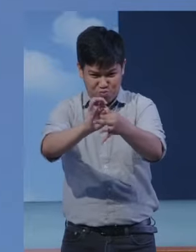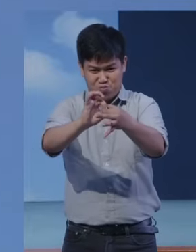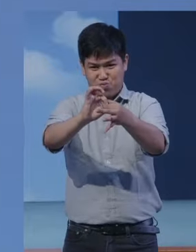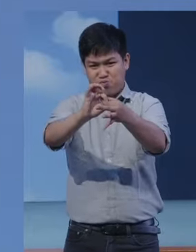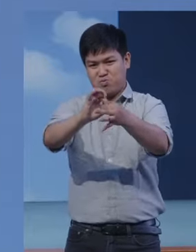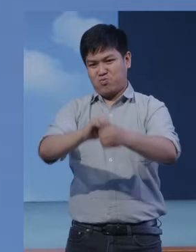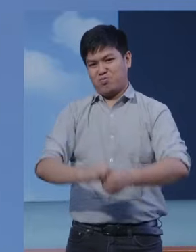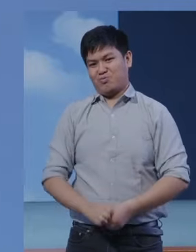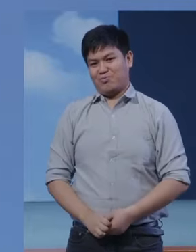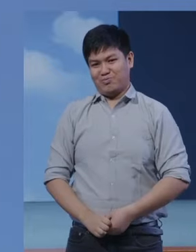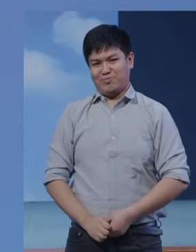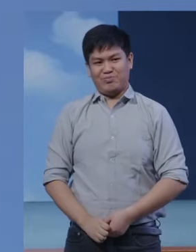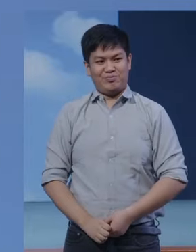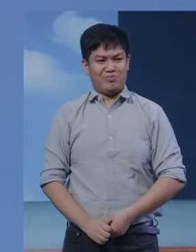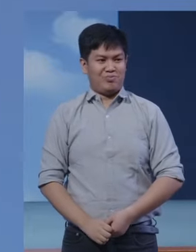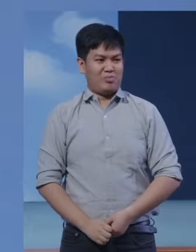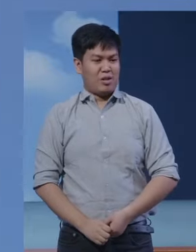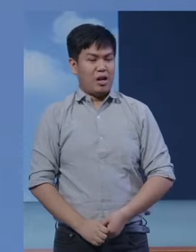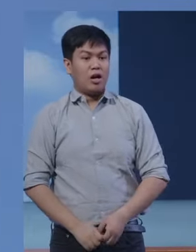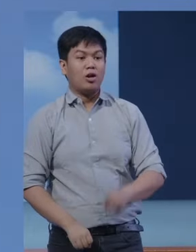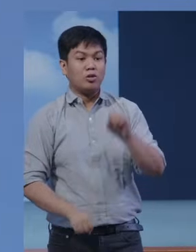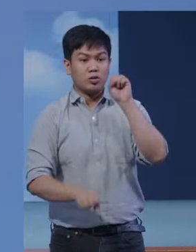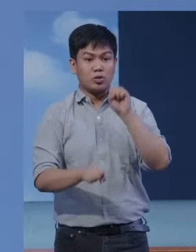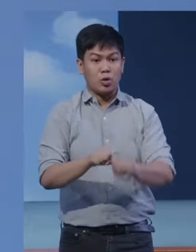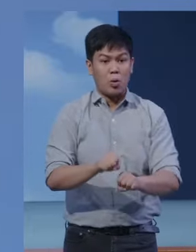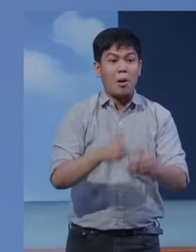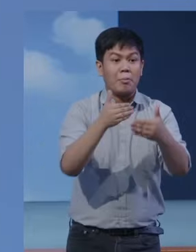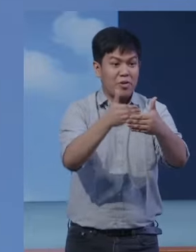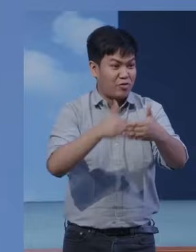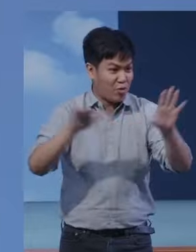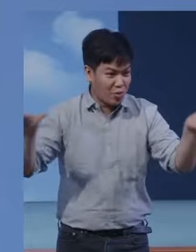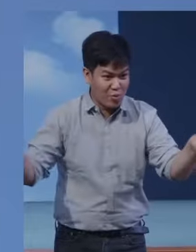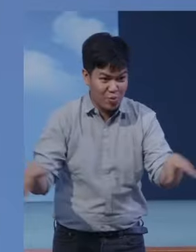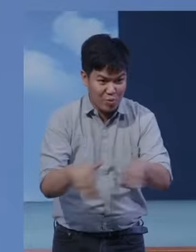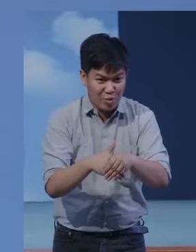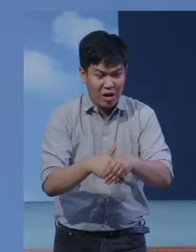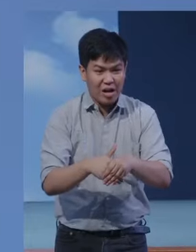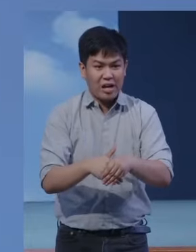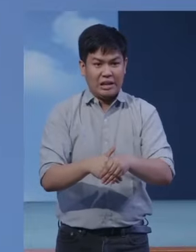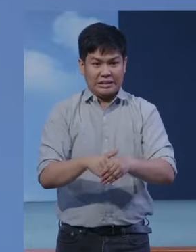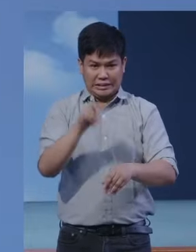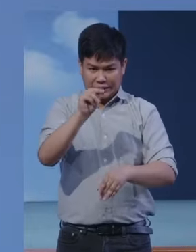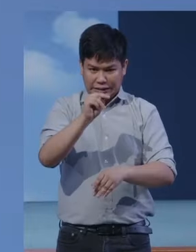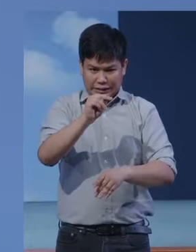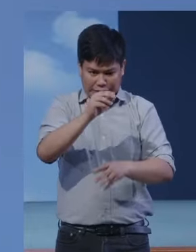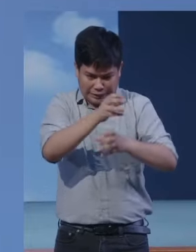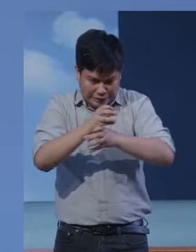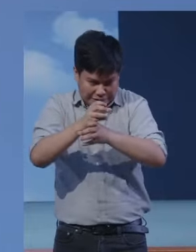option Kaya mga babae mga lalaki bago kayo magasawa ito lang ang option niyo